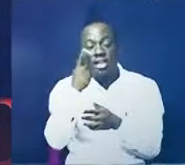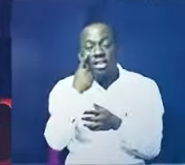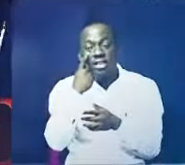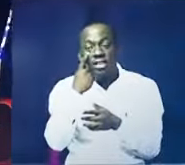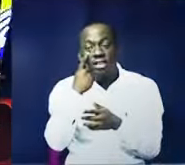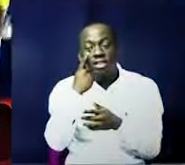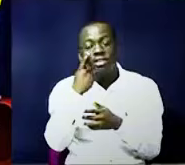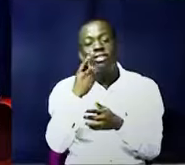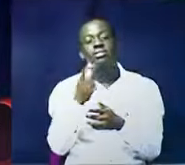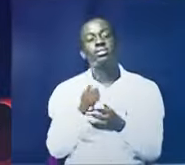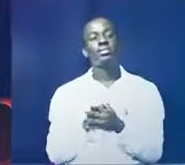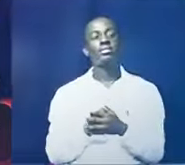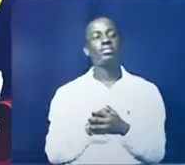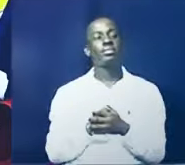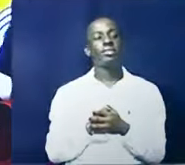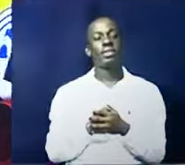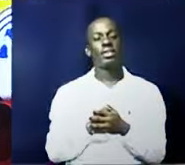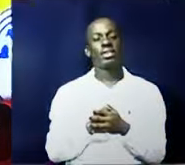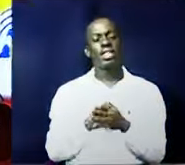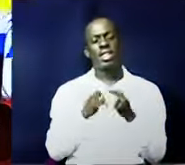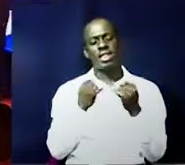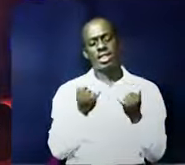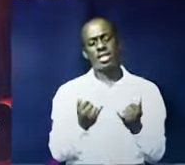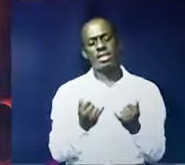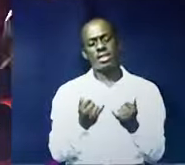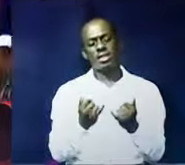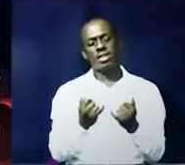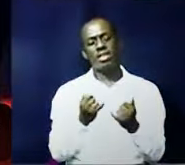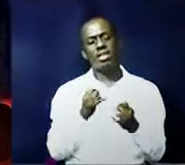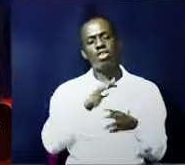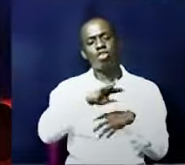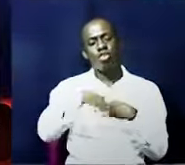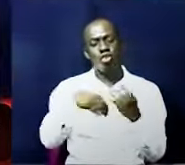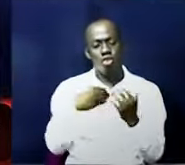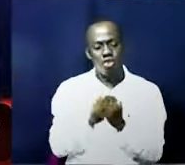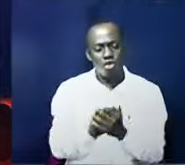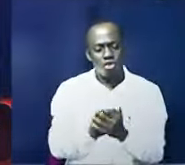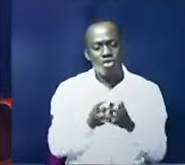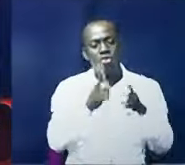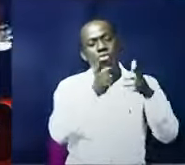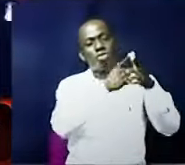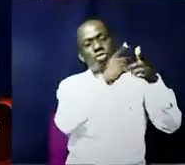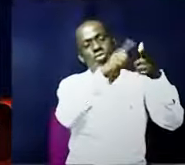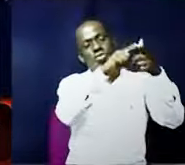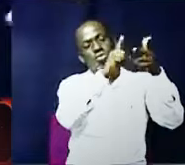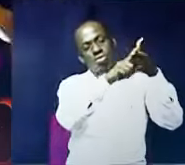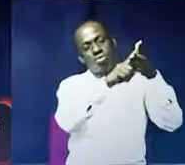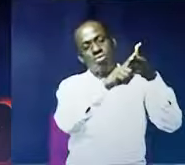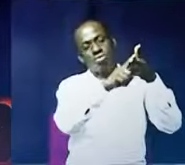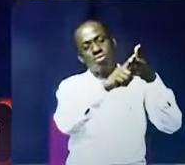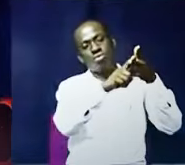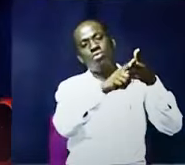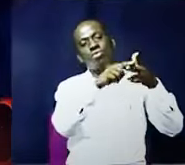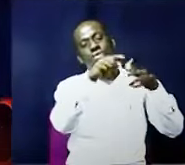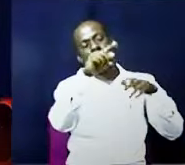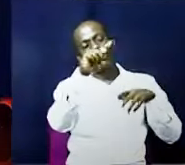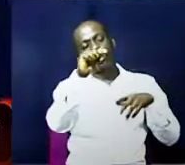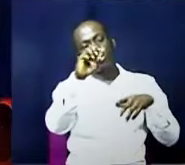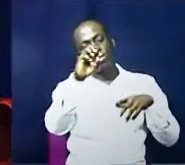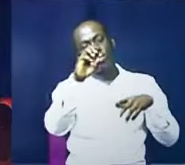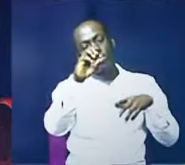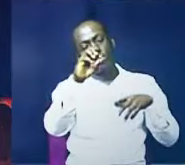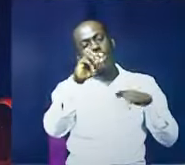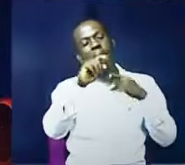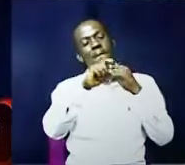he was tempted. It's a was san yamani nyina. But in every way, he was not tempted. And so and yet akwen nyina so. Now, if